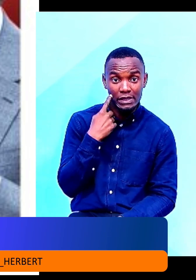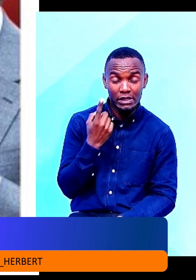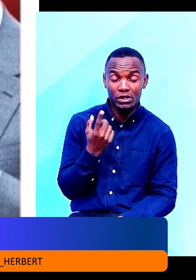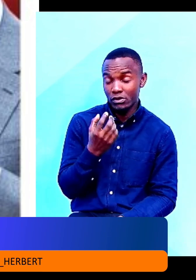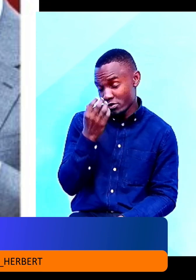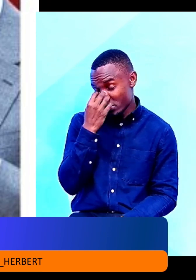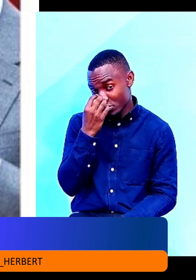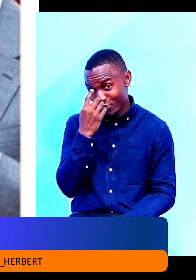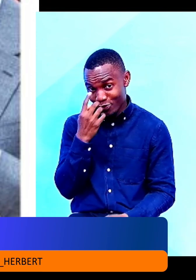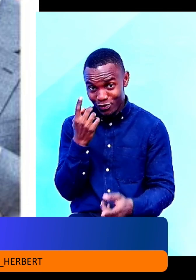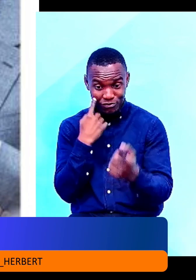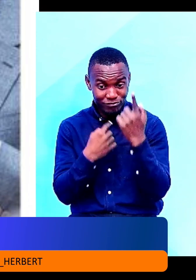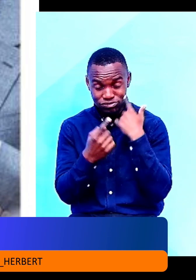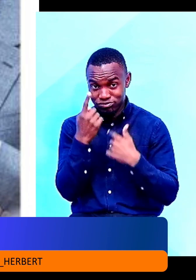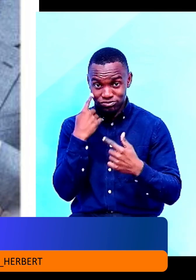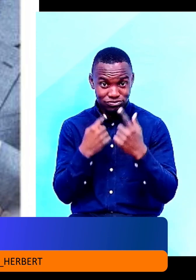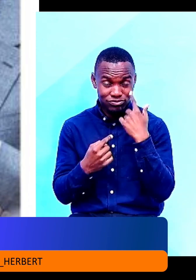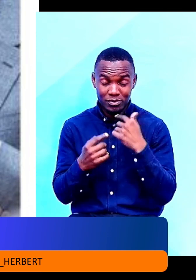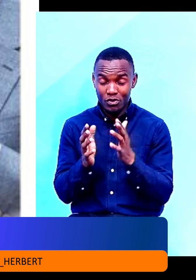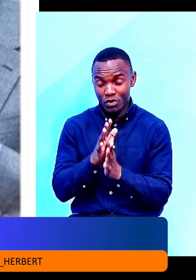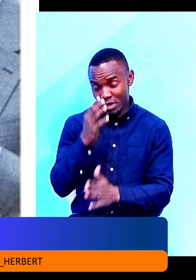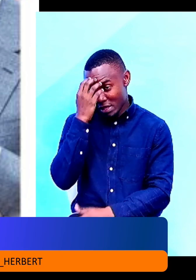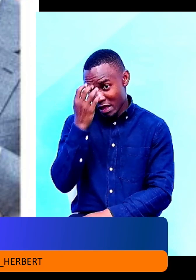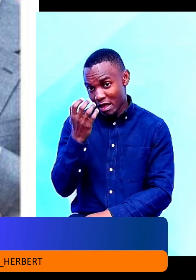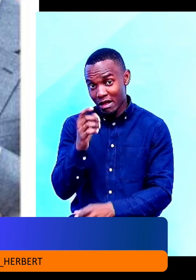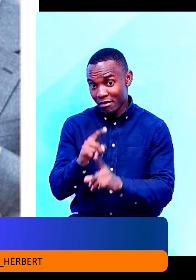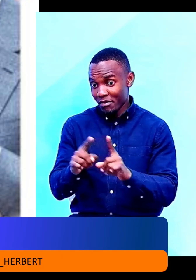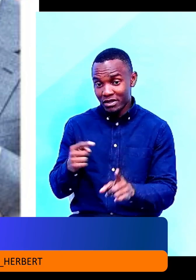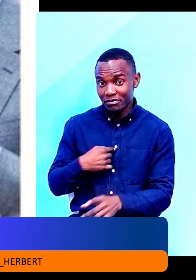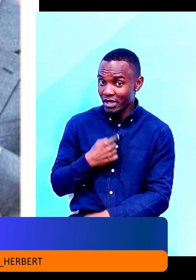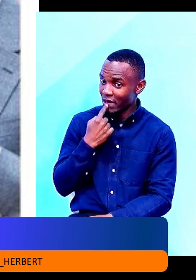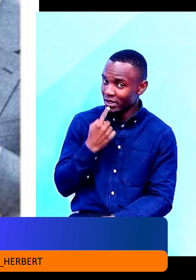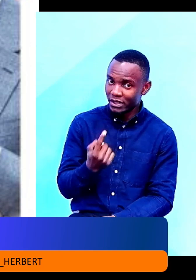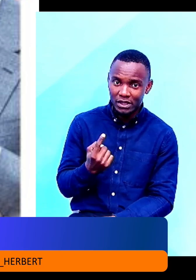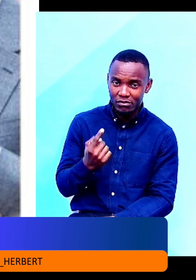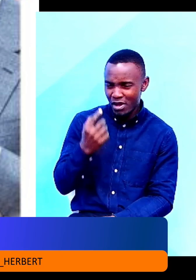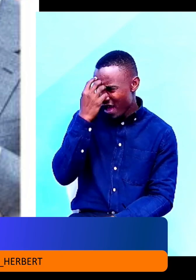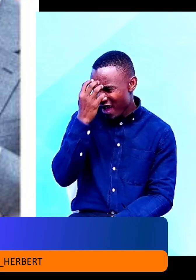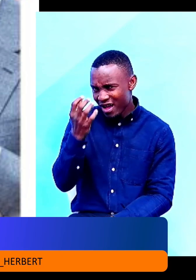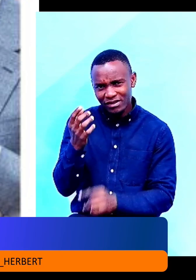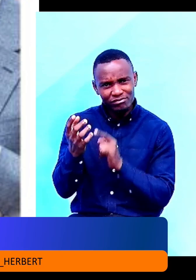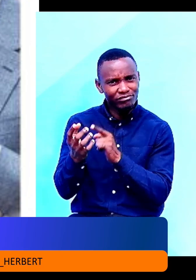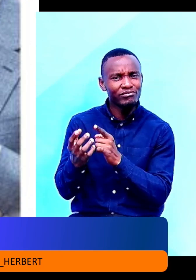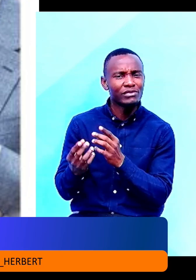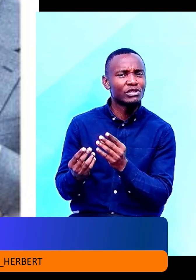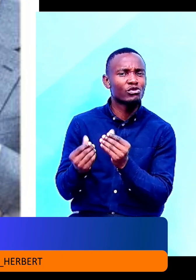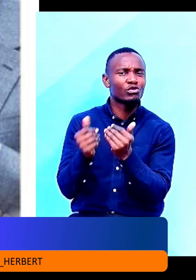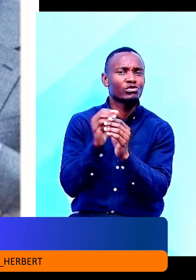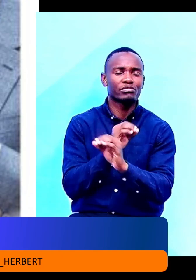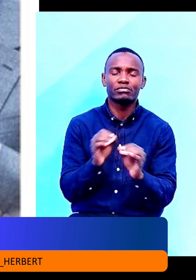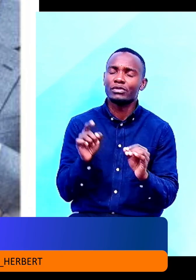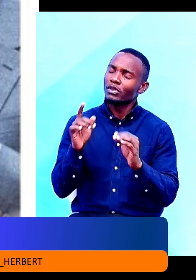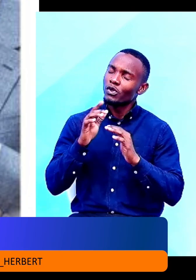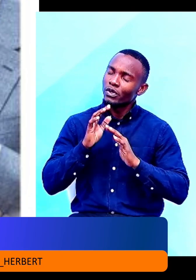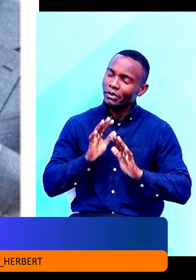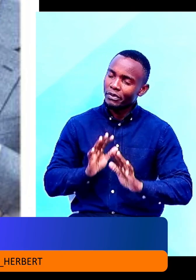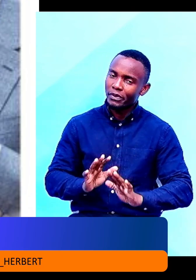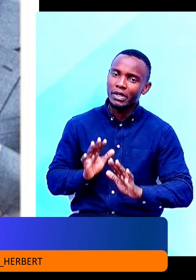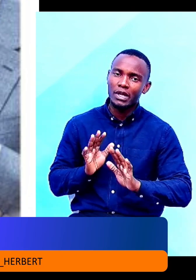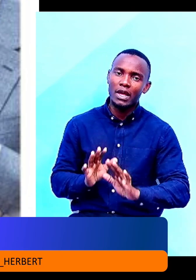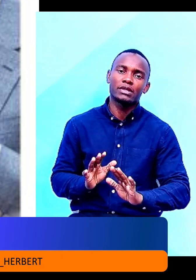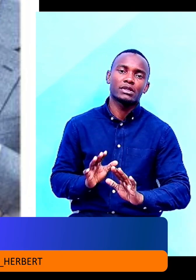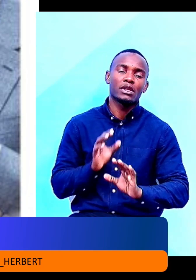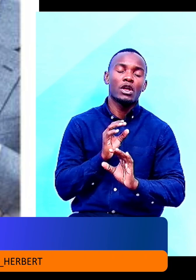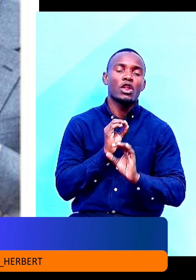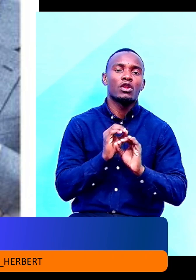anger, but I tell him that anger is not the solution. Just relax. No leader wants to overthrow you. No one has the